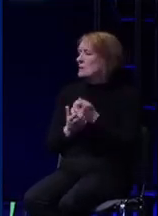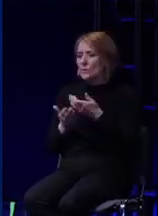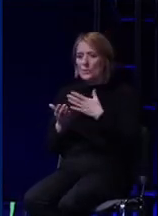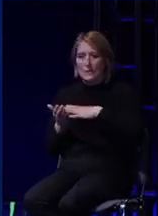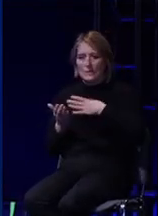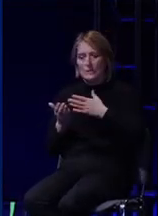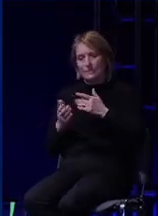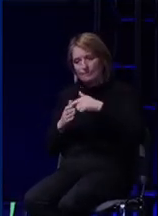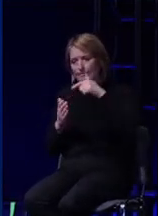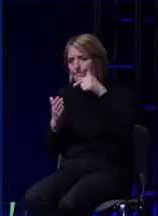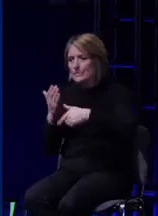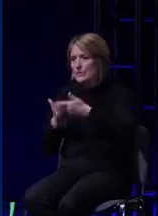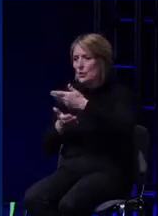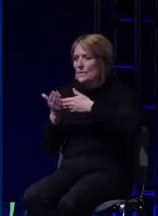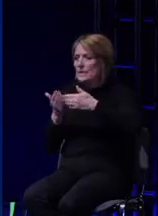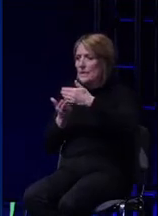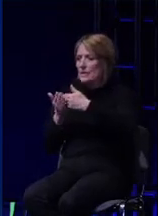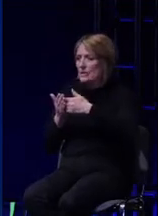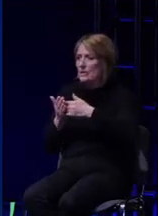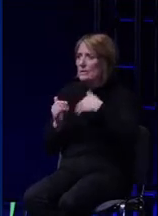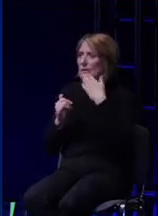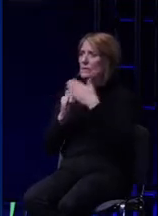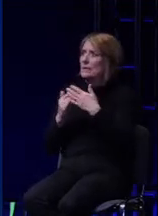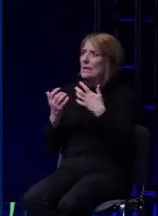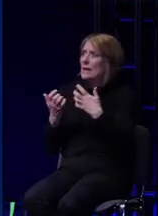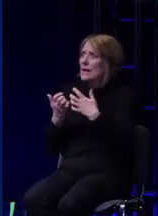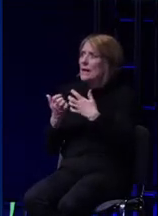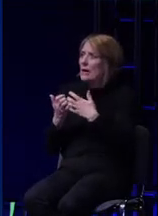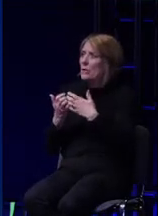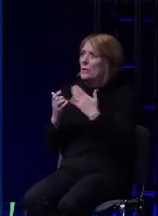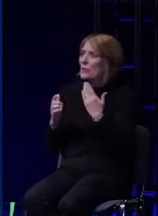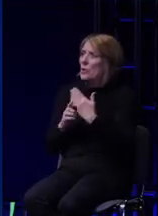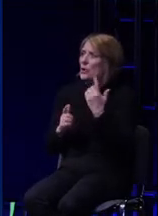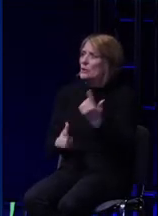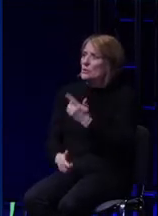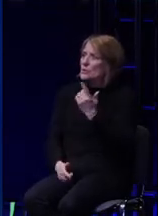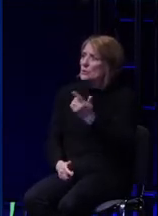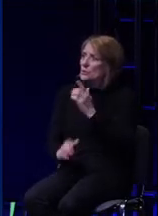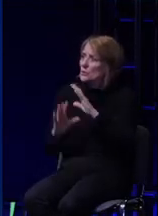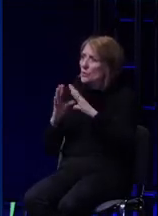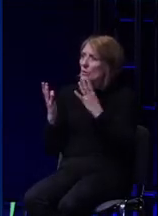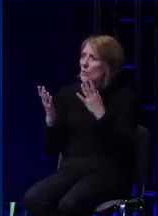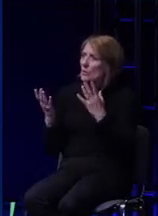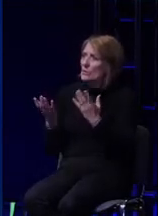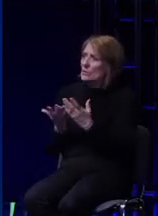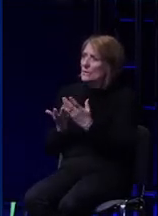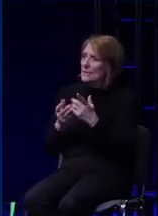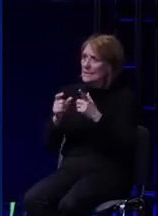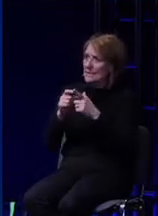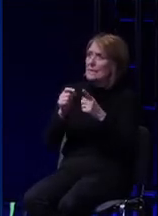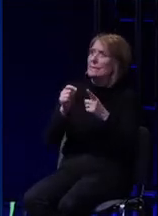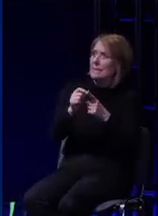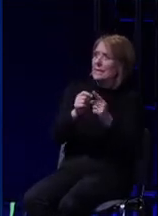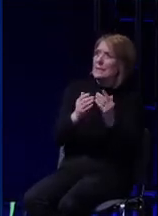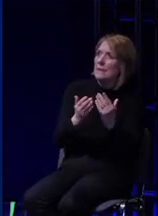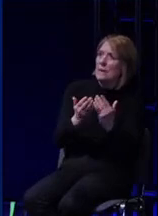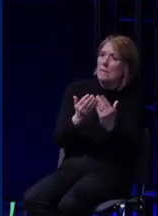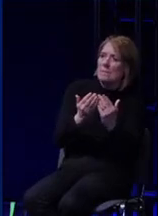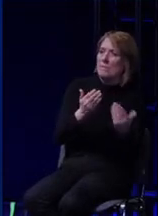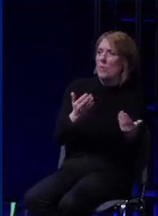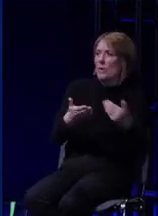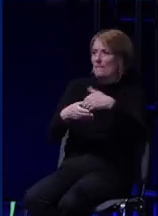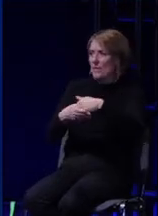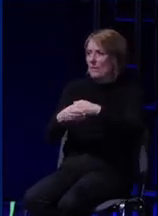how to, I guess, eventually, can we work to a world where the DP is more involved in